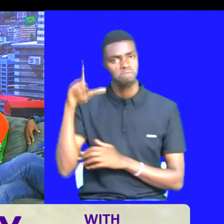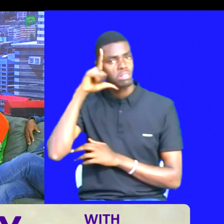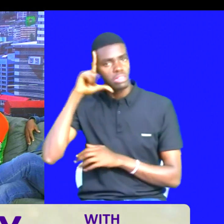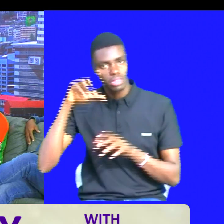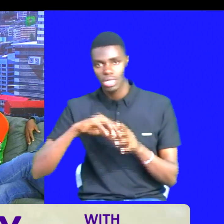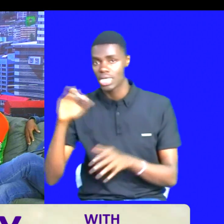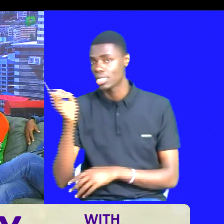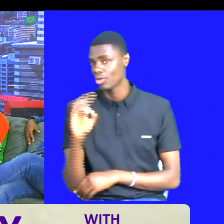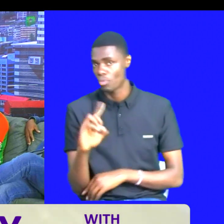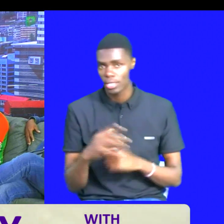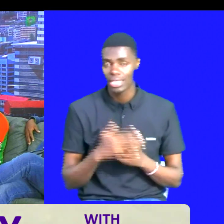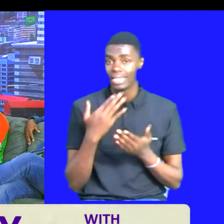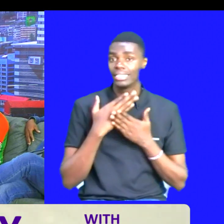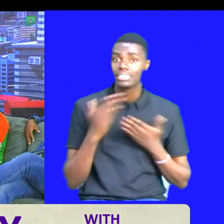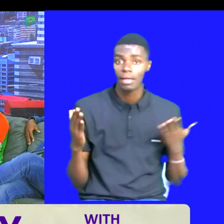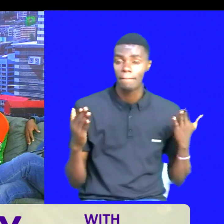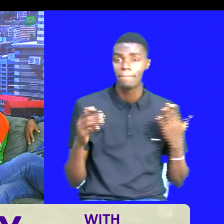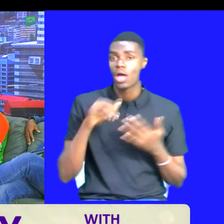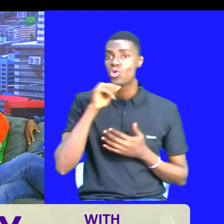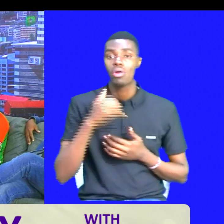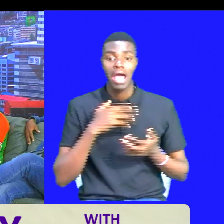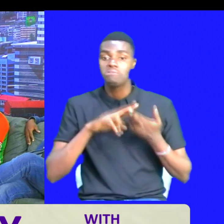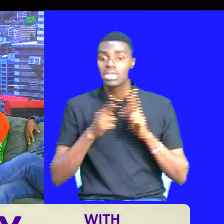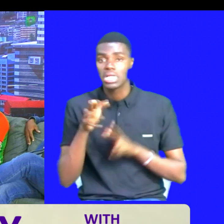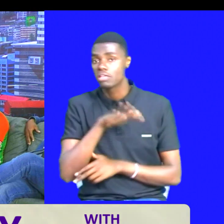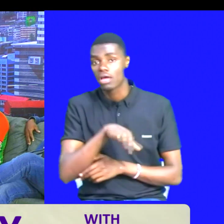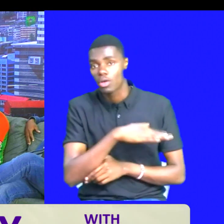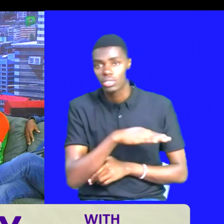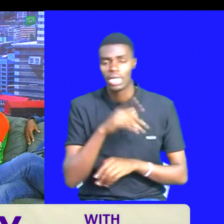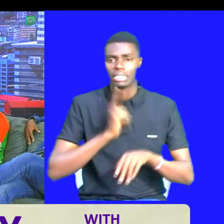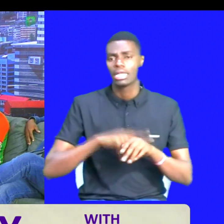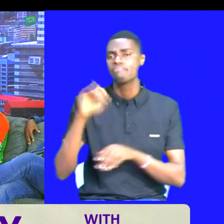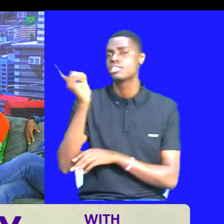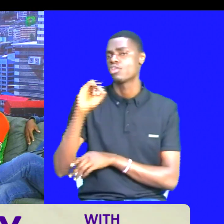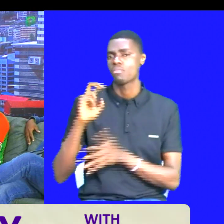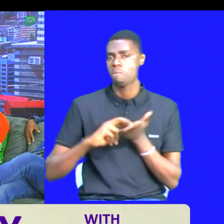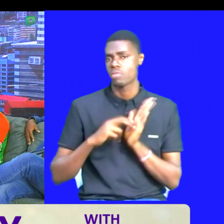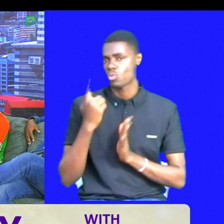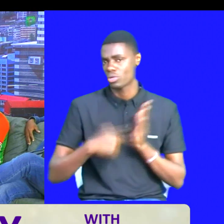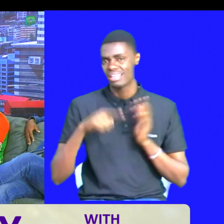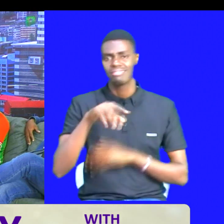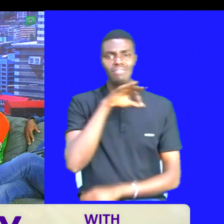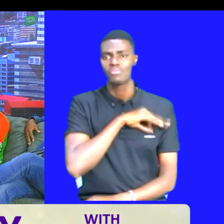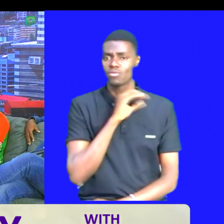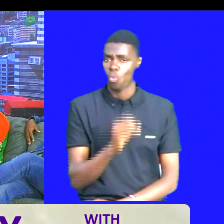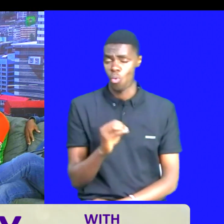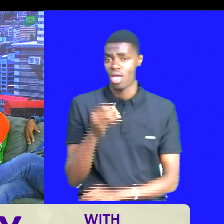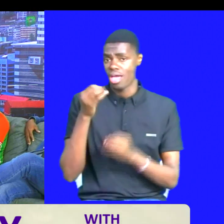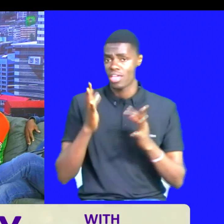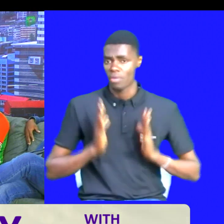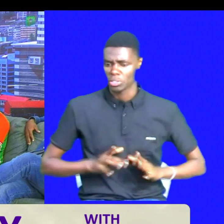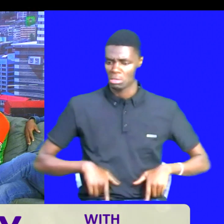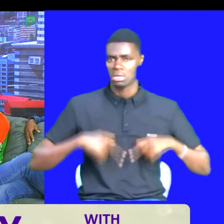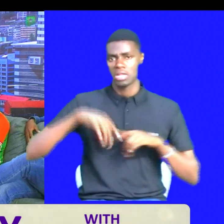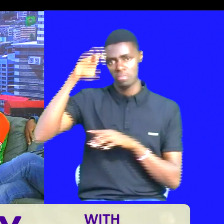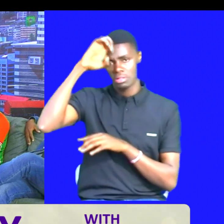Nairobi. Right. Some of them do not have relatives, and when they're in Nairobi, it means they're not earning, because now if somebody lives in Eldoret,